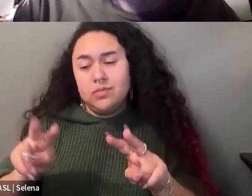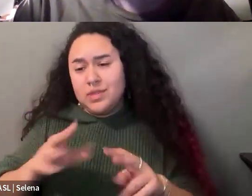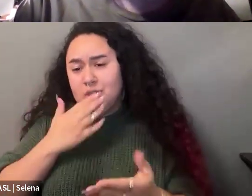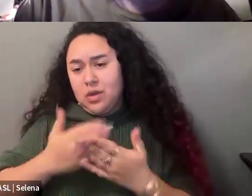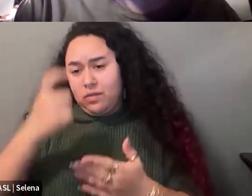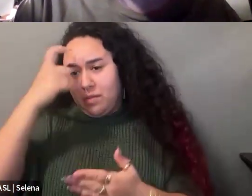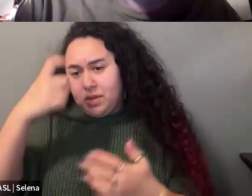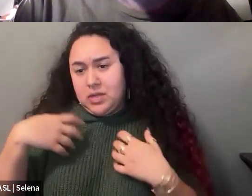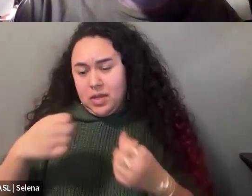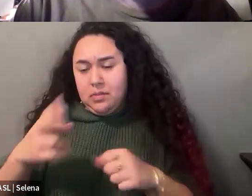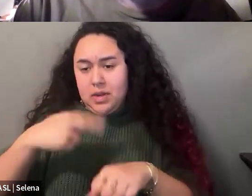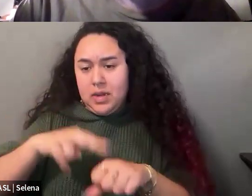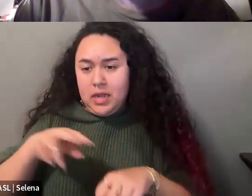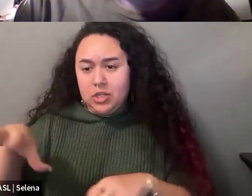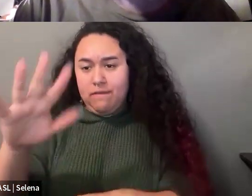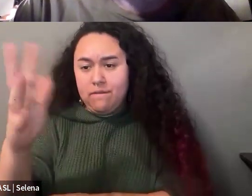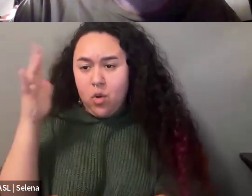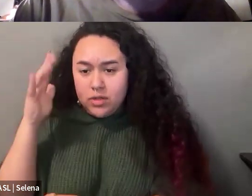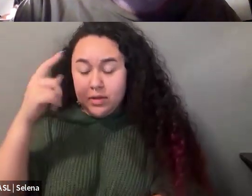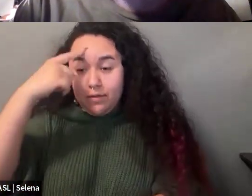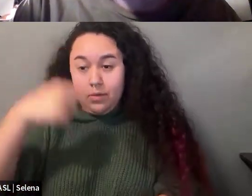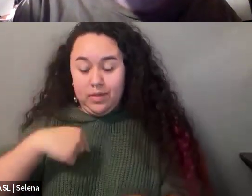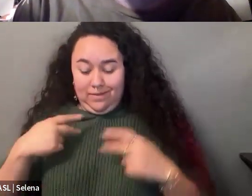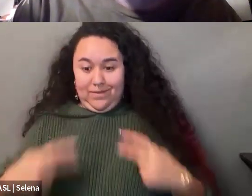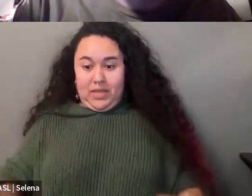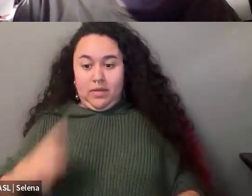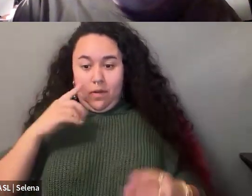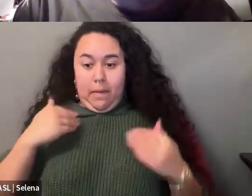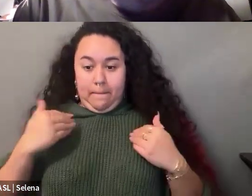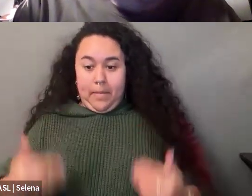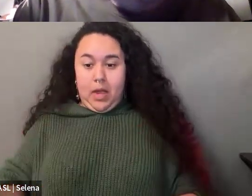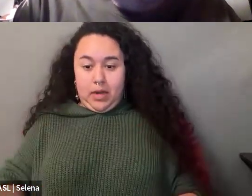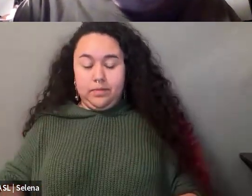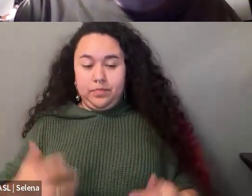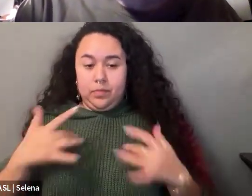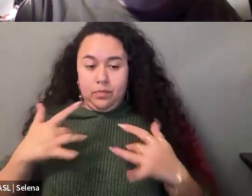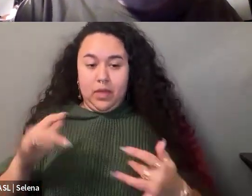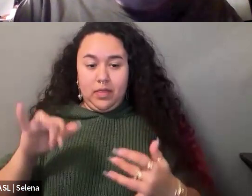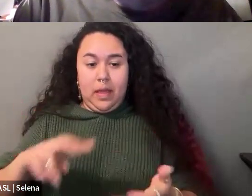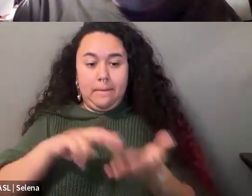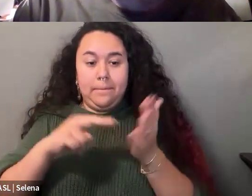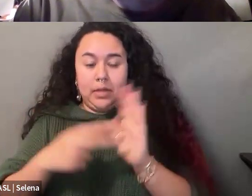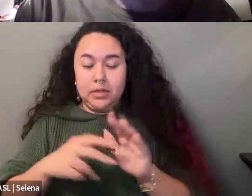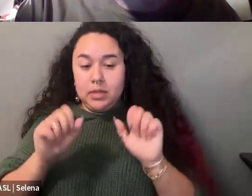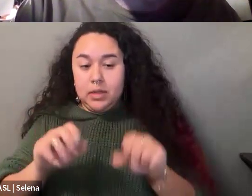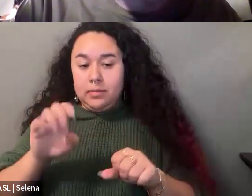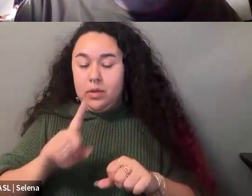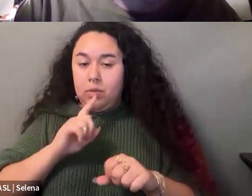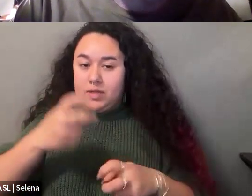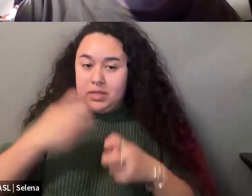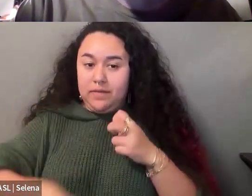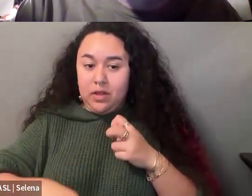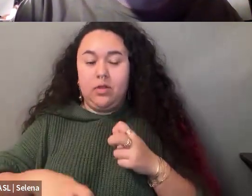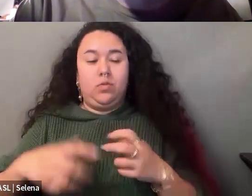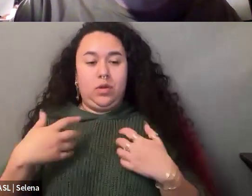being in nature, being in the forest, but physically for my body, often that does mean it can be a really